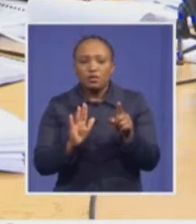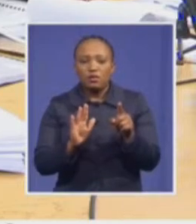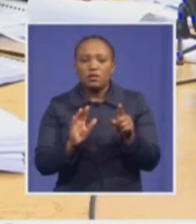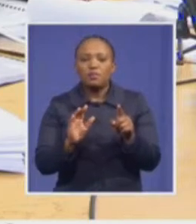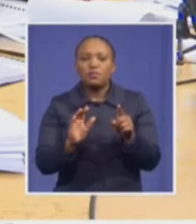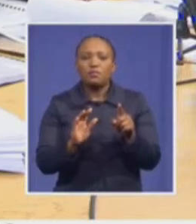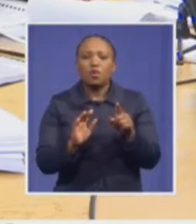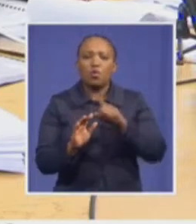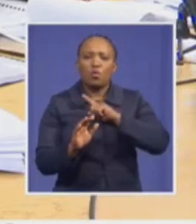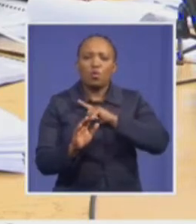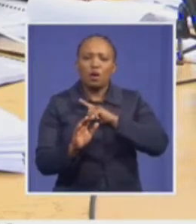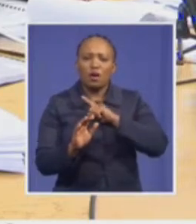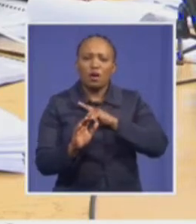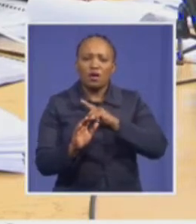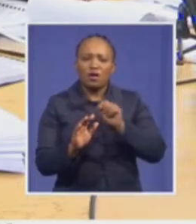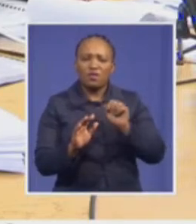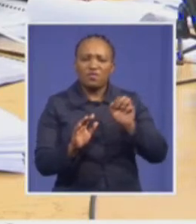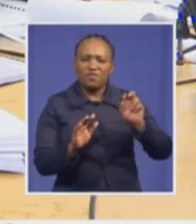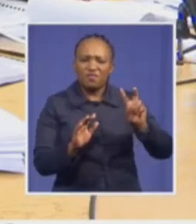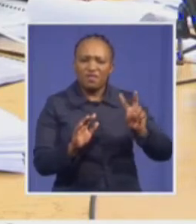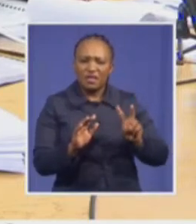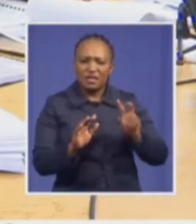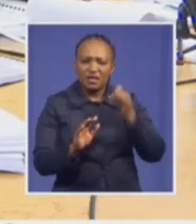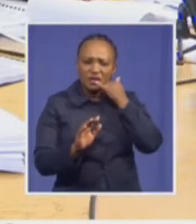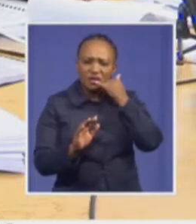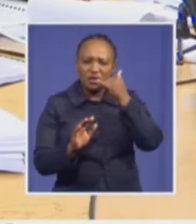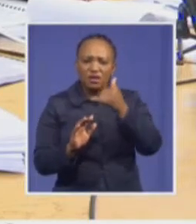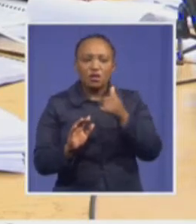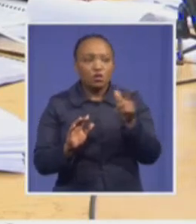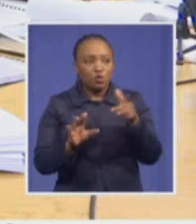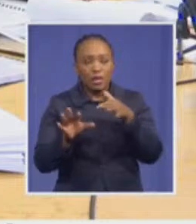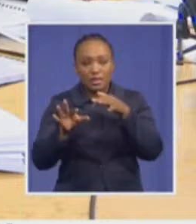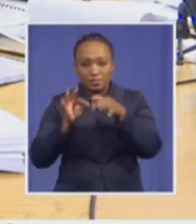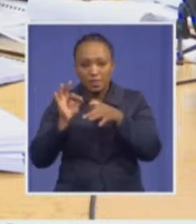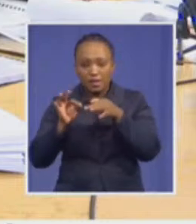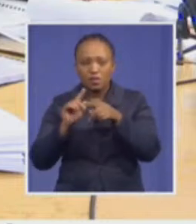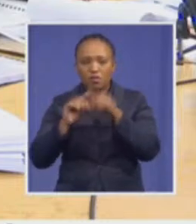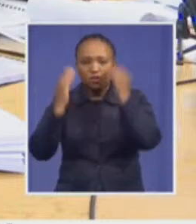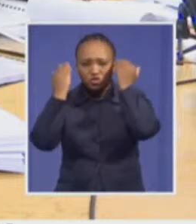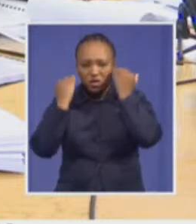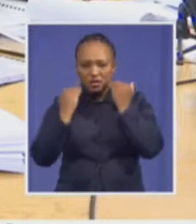when you could explain to a judge and say, look, it was inadvertent, but as soon as I knew, I took steps to